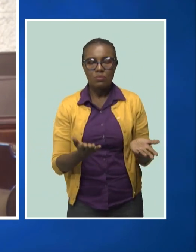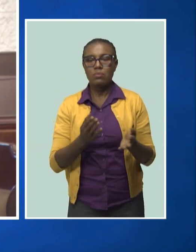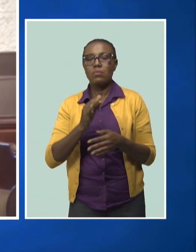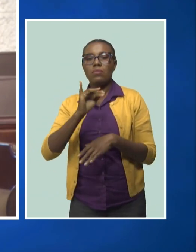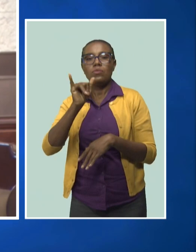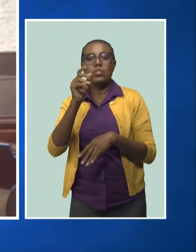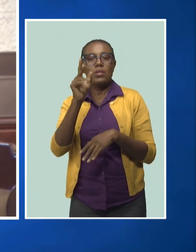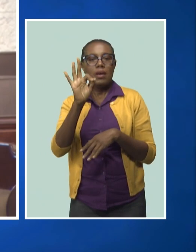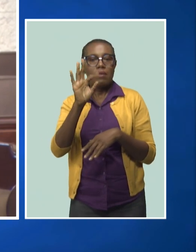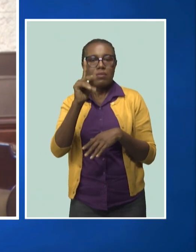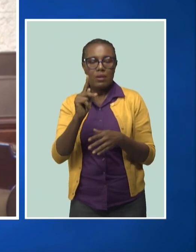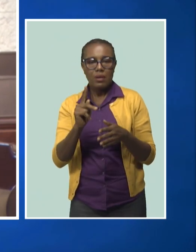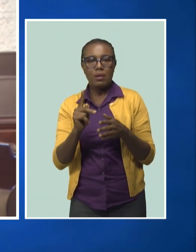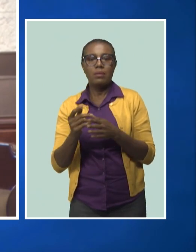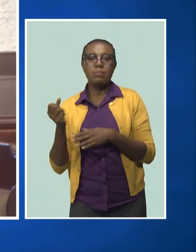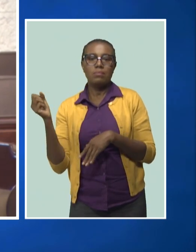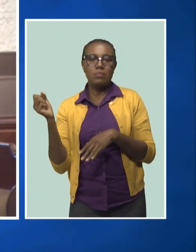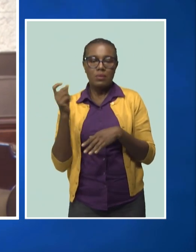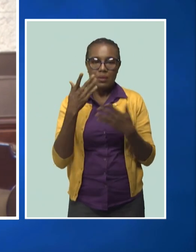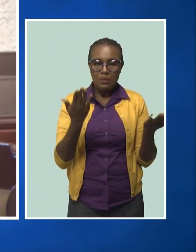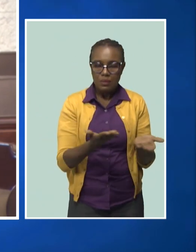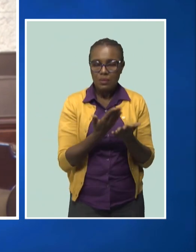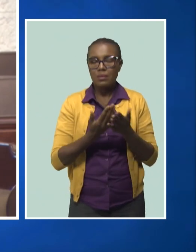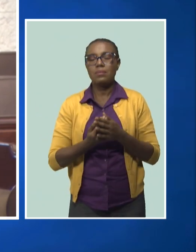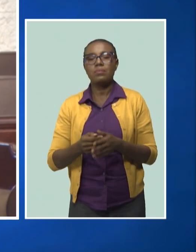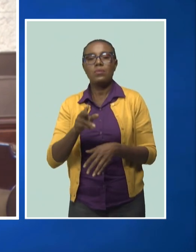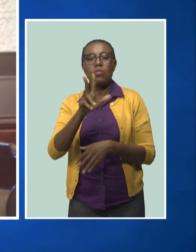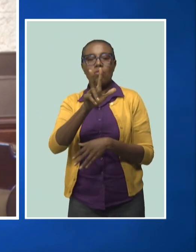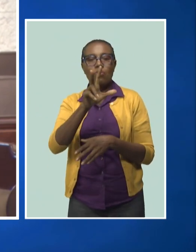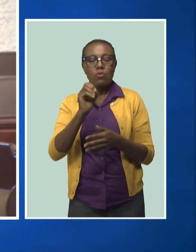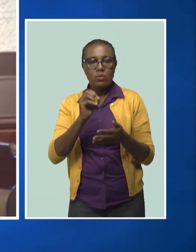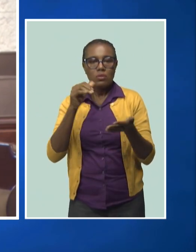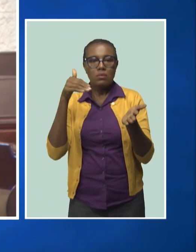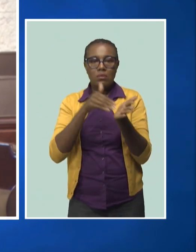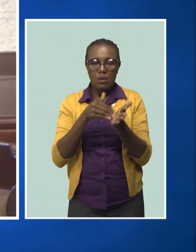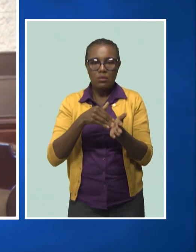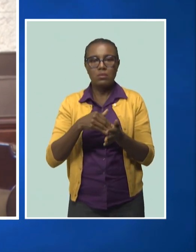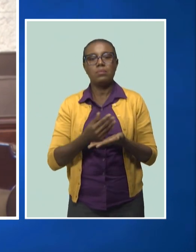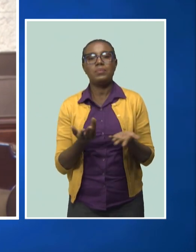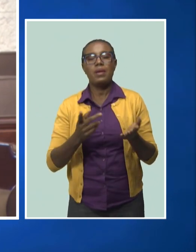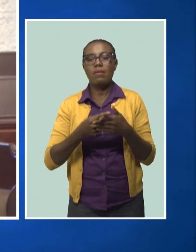JFK, 30,000 seats. And from Philadelphia next winter,